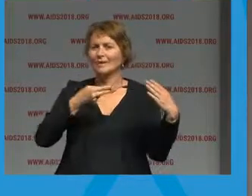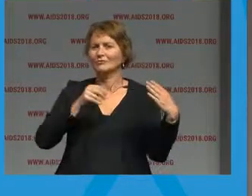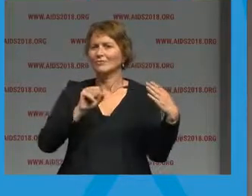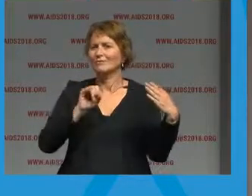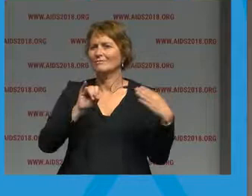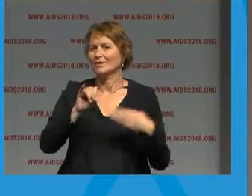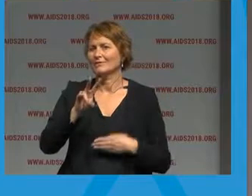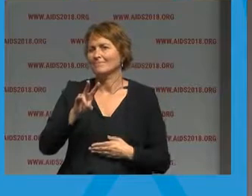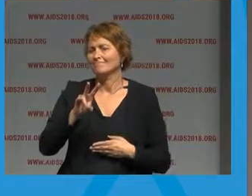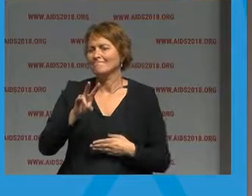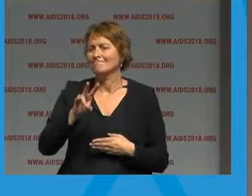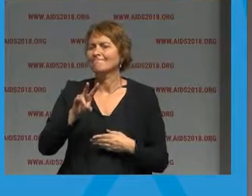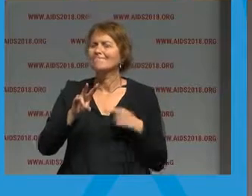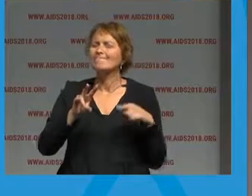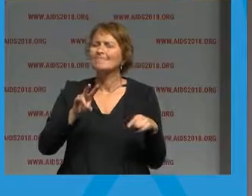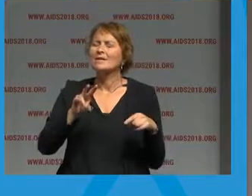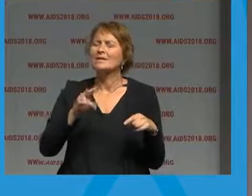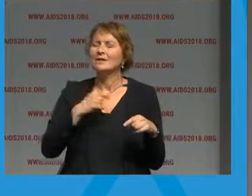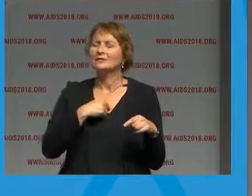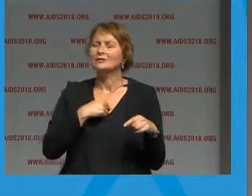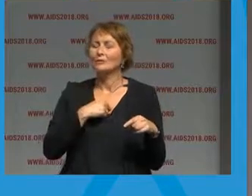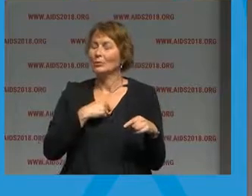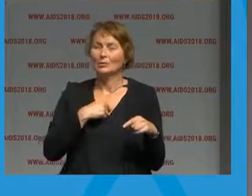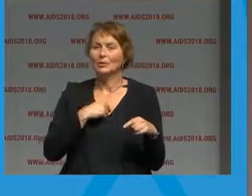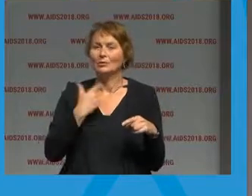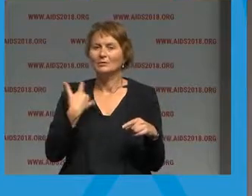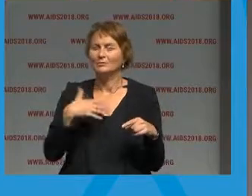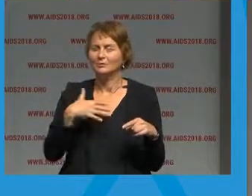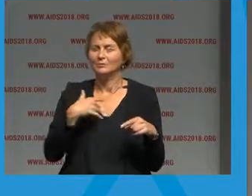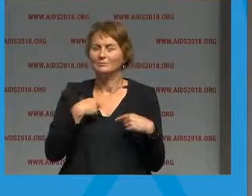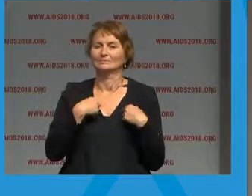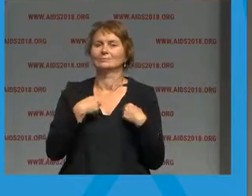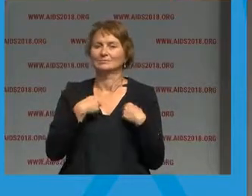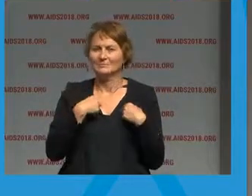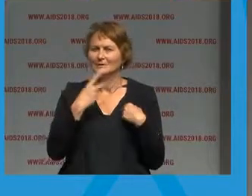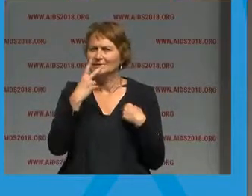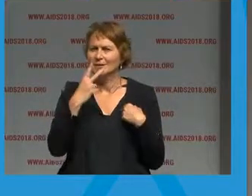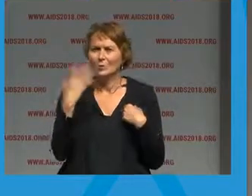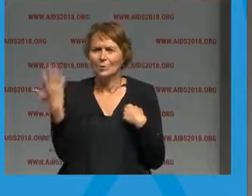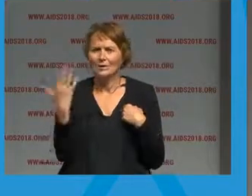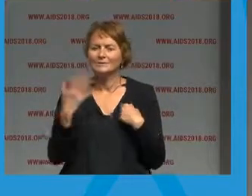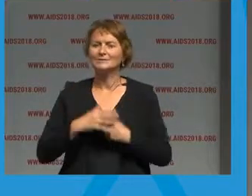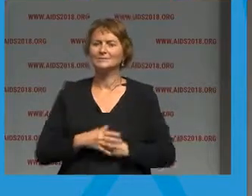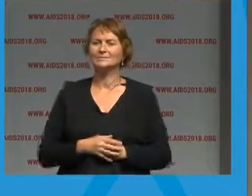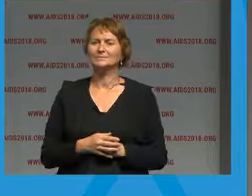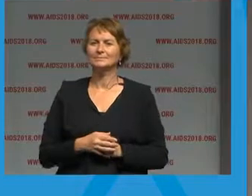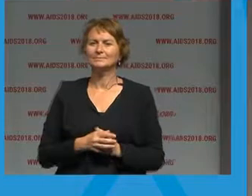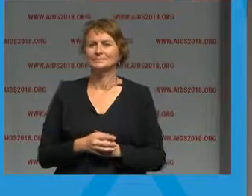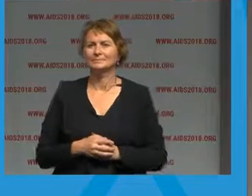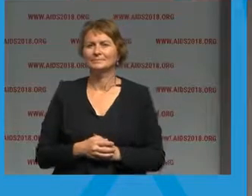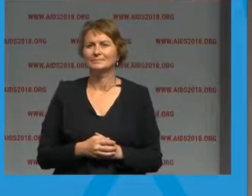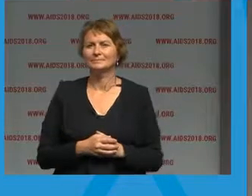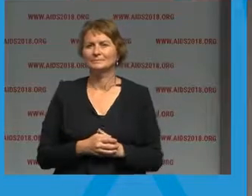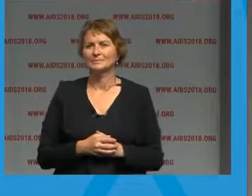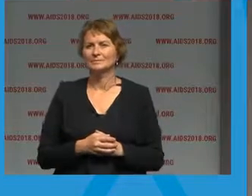gave me a startle to see how our